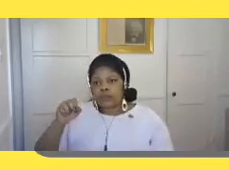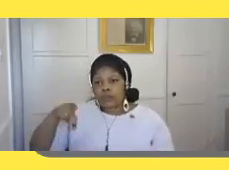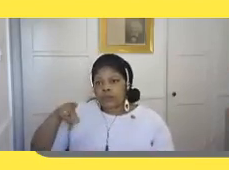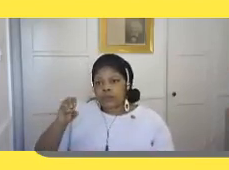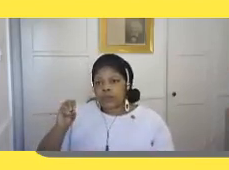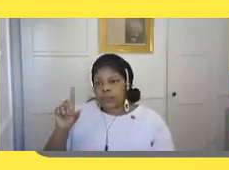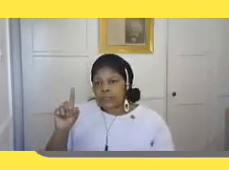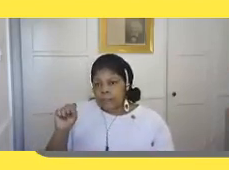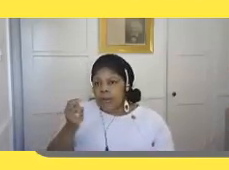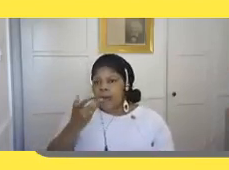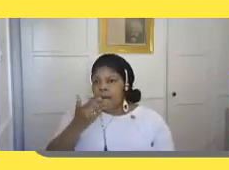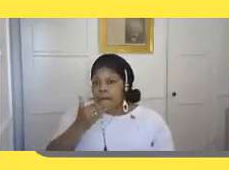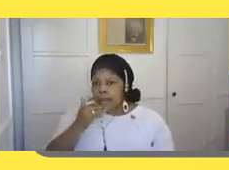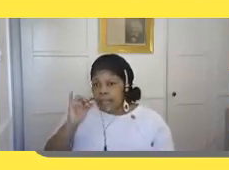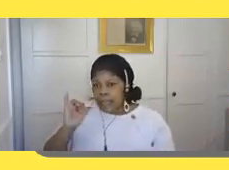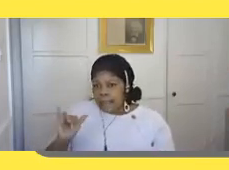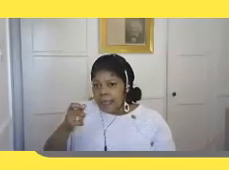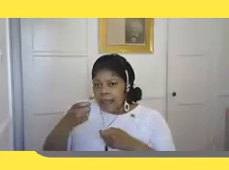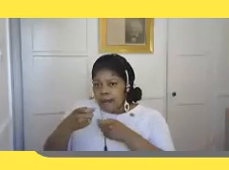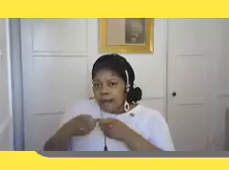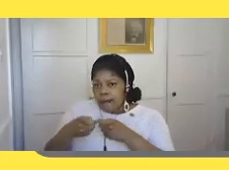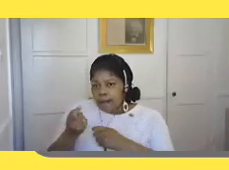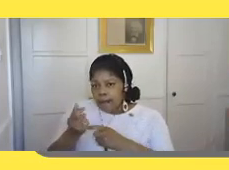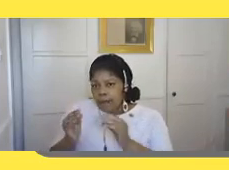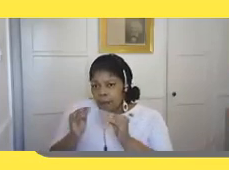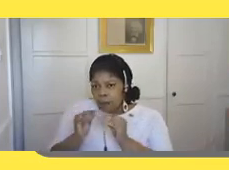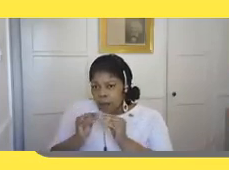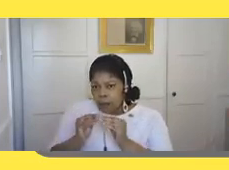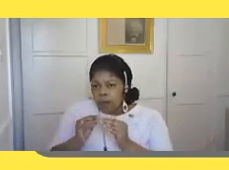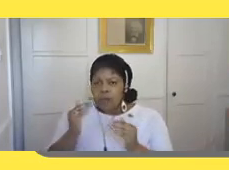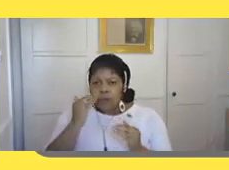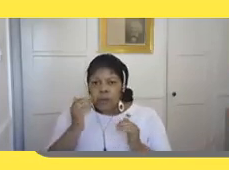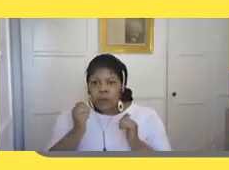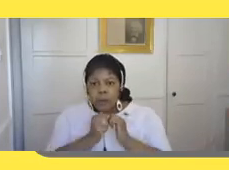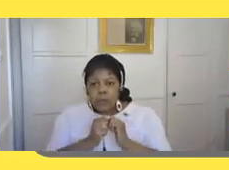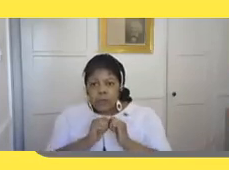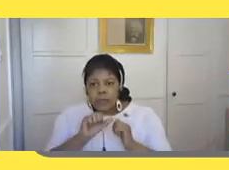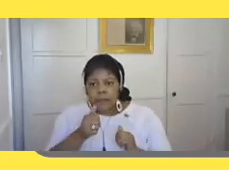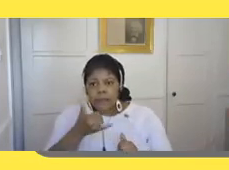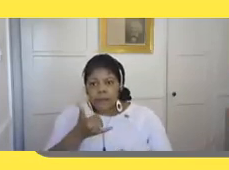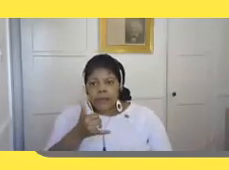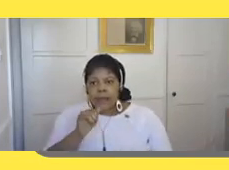And oftentimes they, with the old Heidelberg presses,